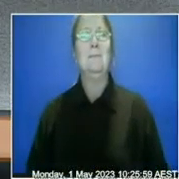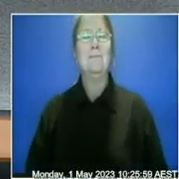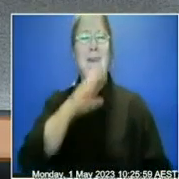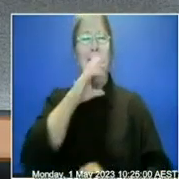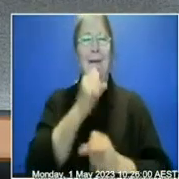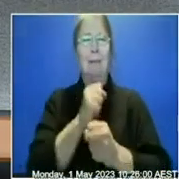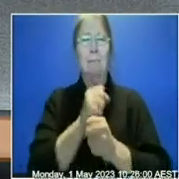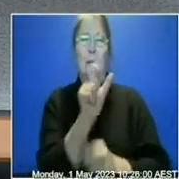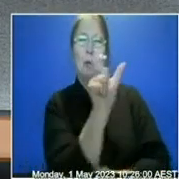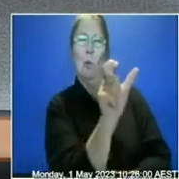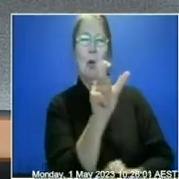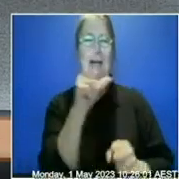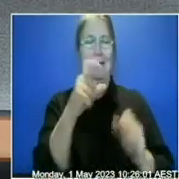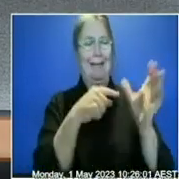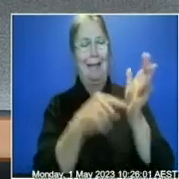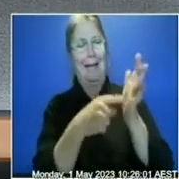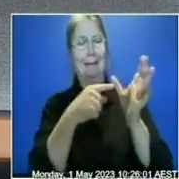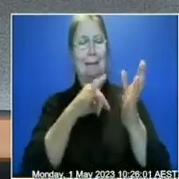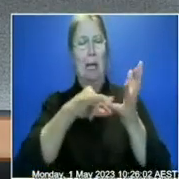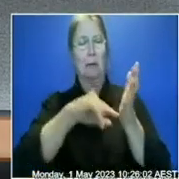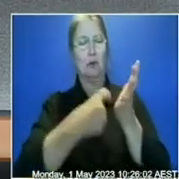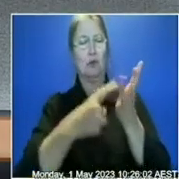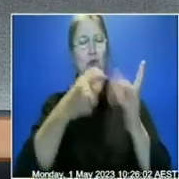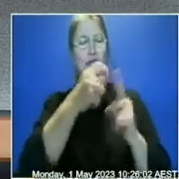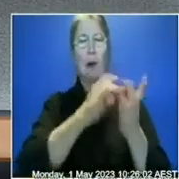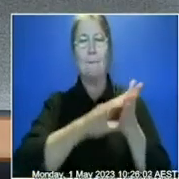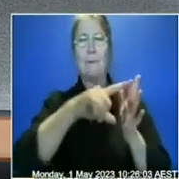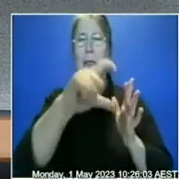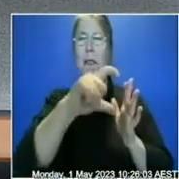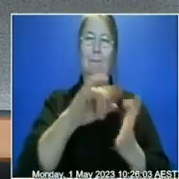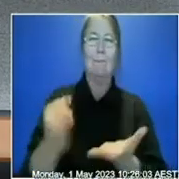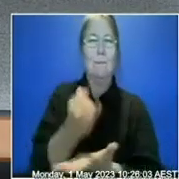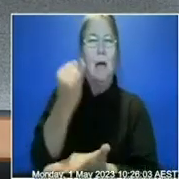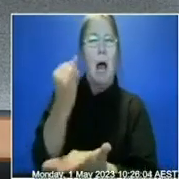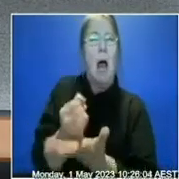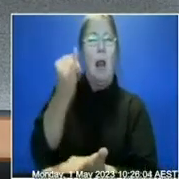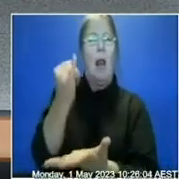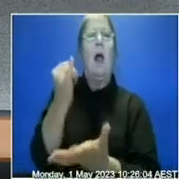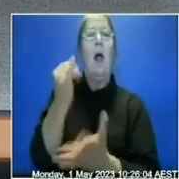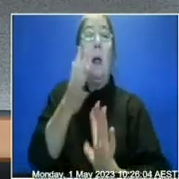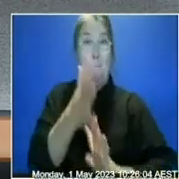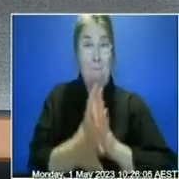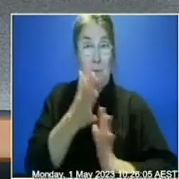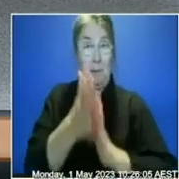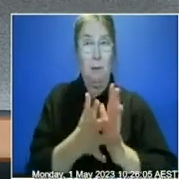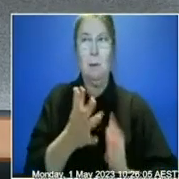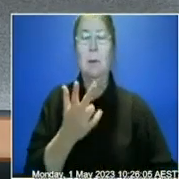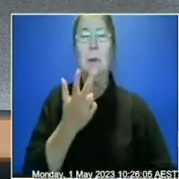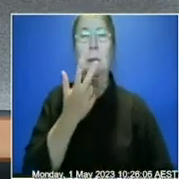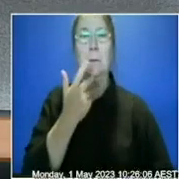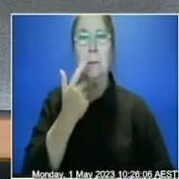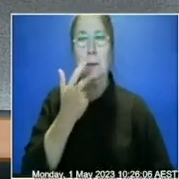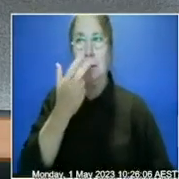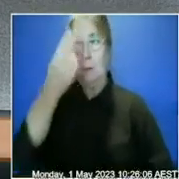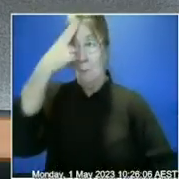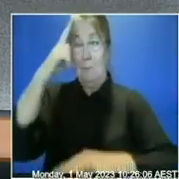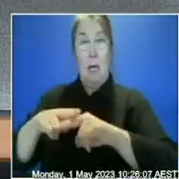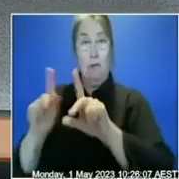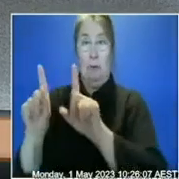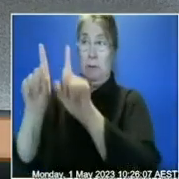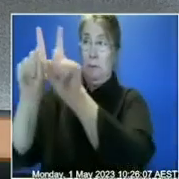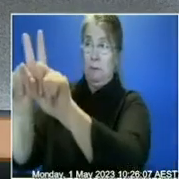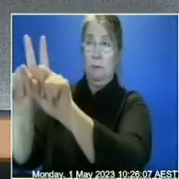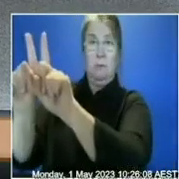was that were needing support that they could not obtain. It absolutely would have, and it would follow, wouldn't it, that the